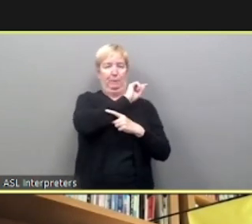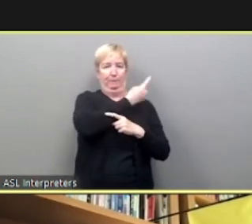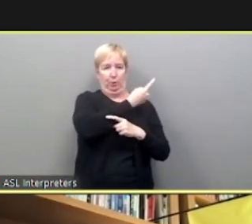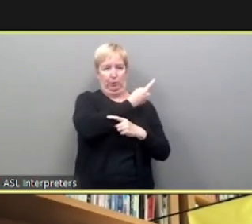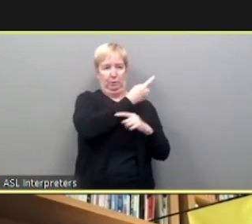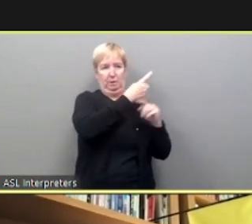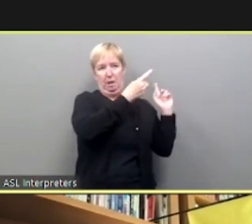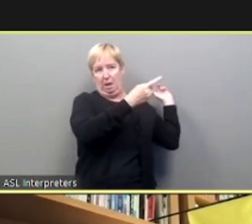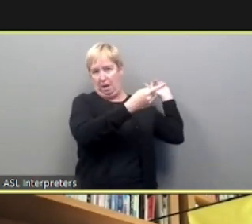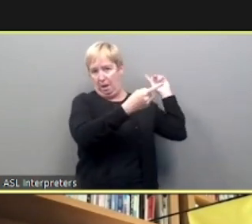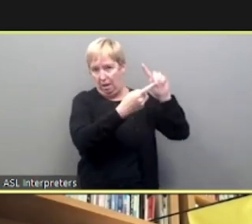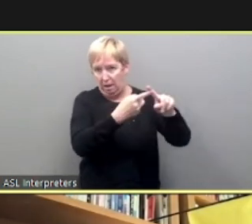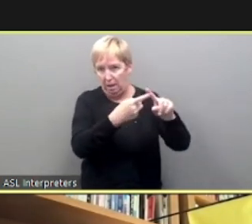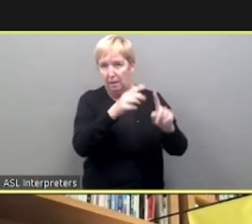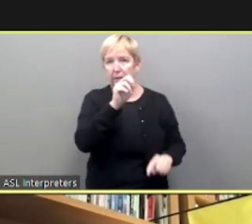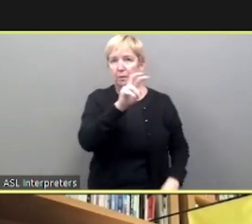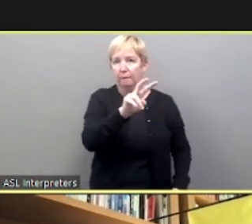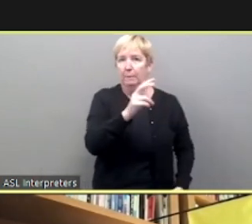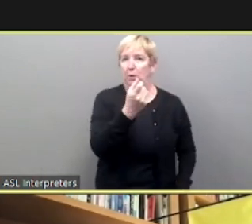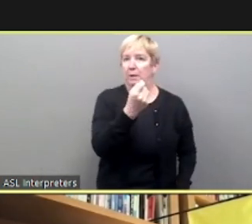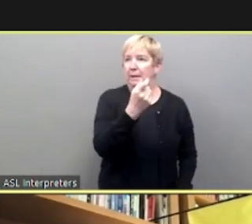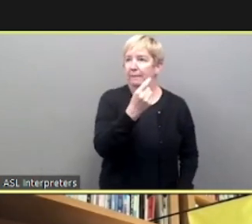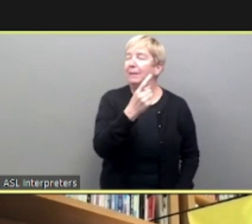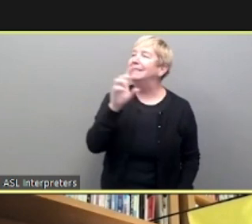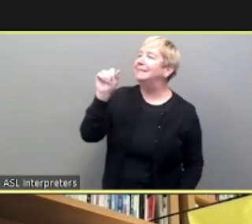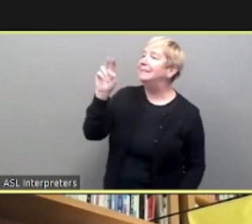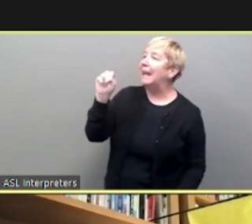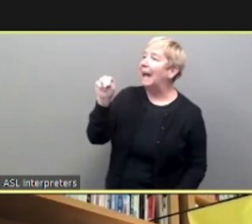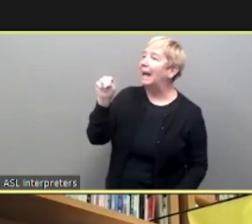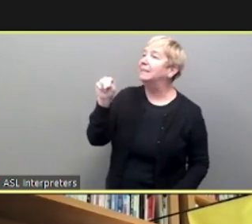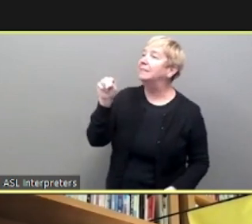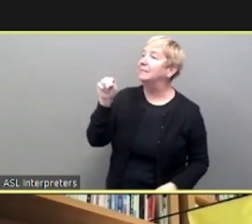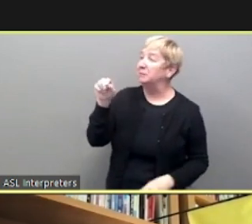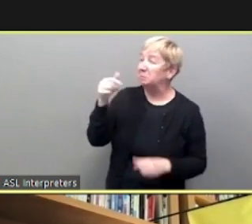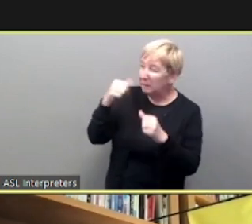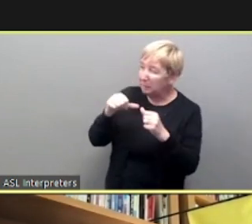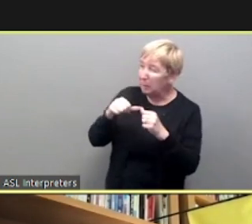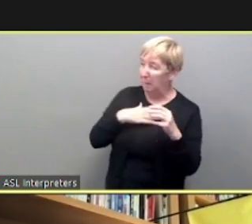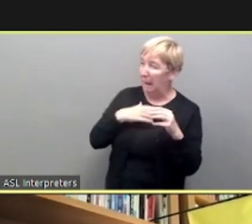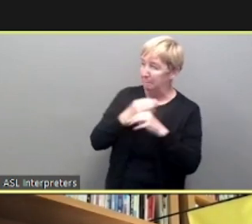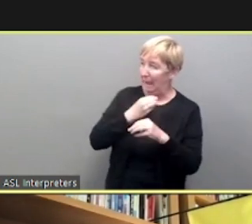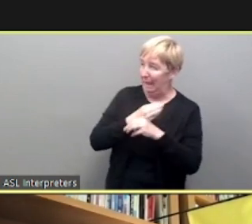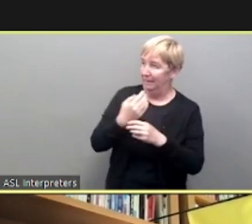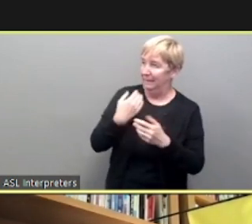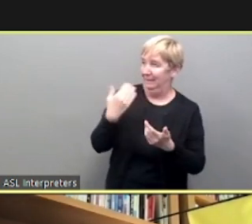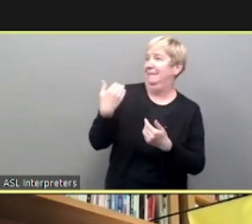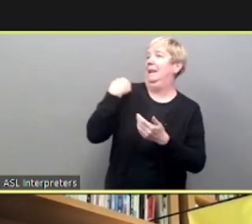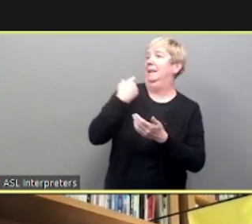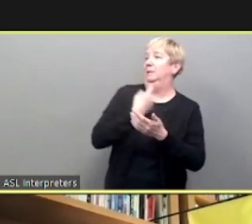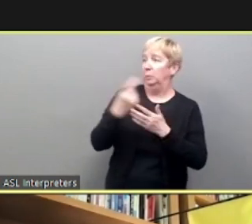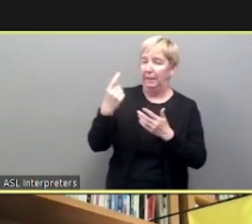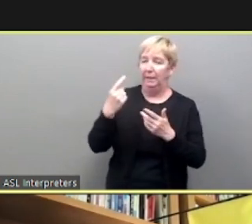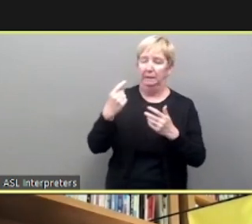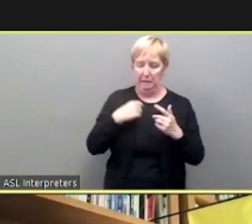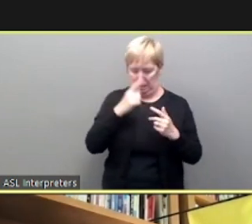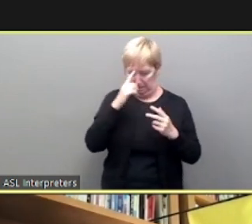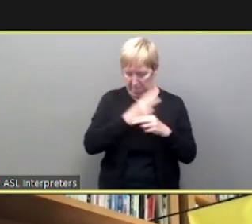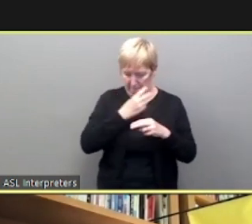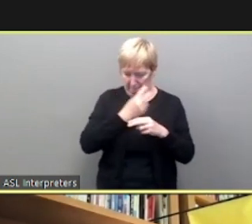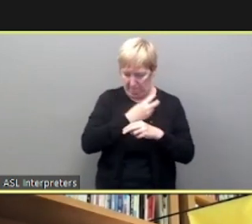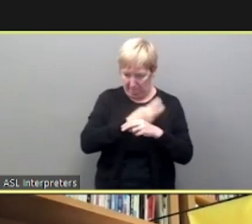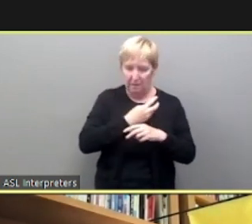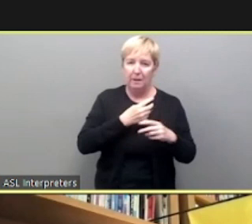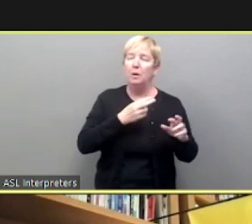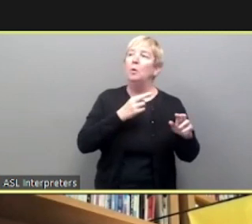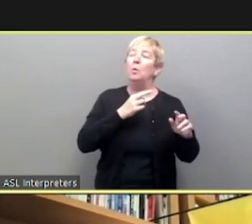Dan from the Albuquerque Journal, if you're on my estimated math I did last time, I took the date of reported deaths rather than the